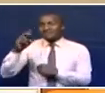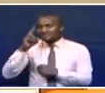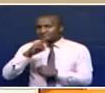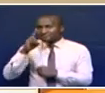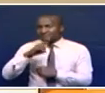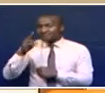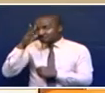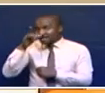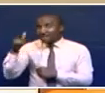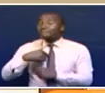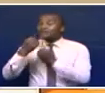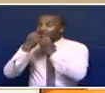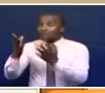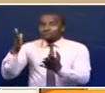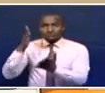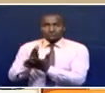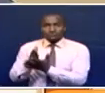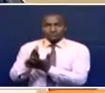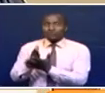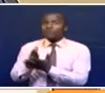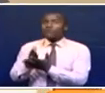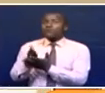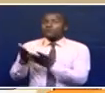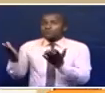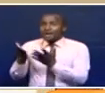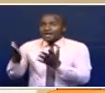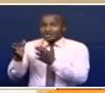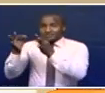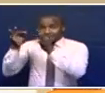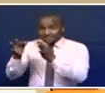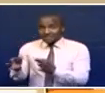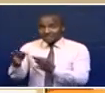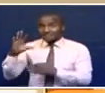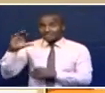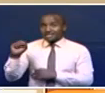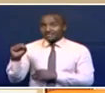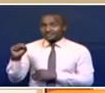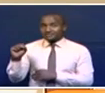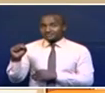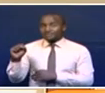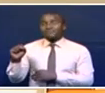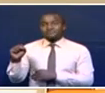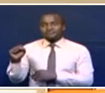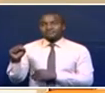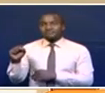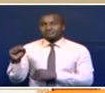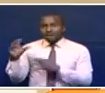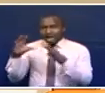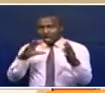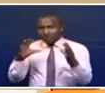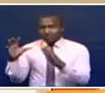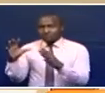can tell you for a fact, even where the Treasury seers argues that I was